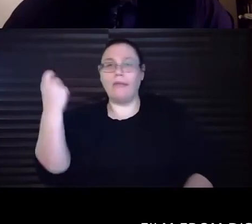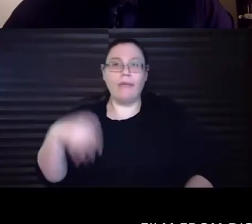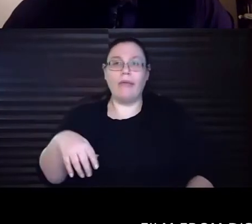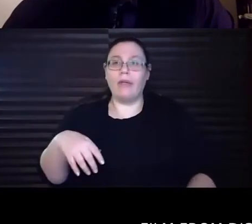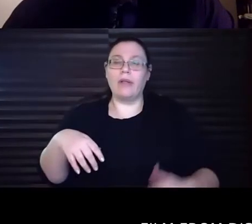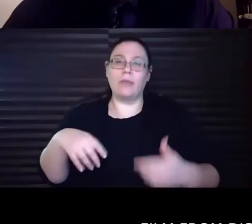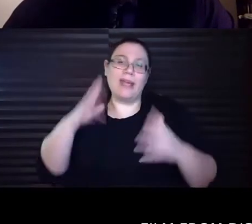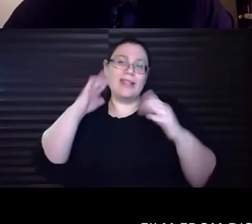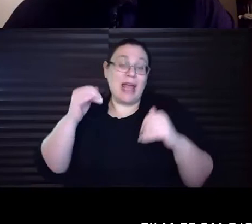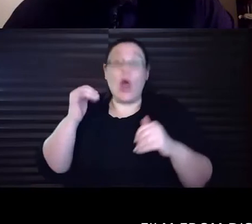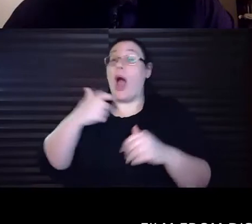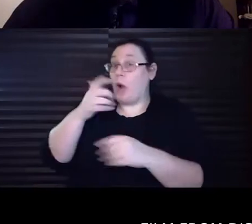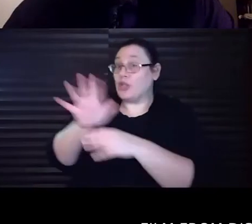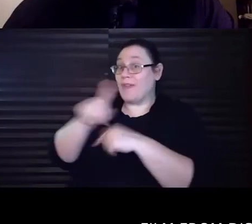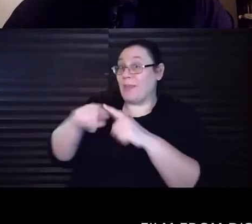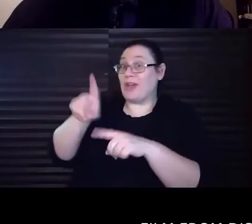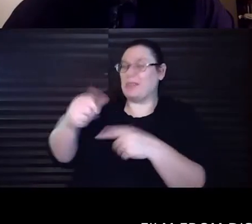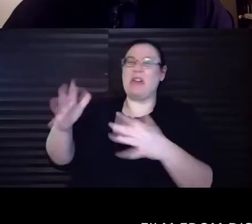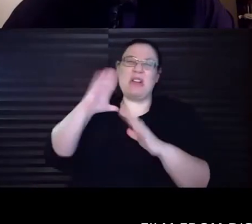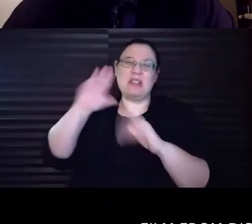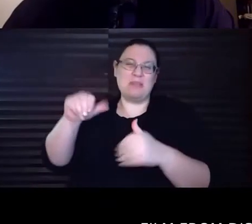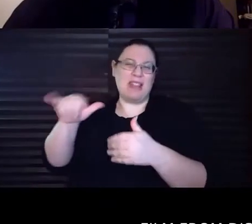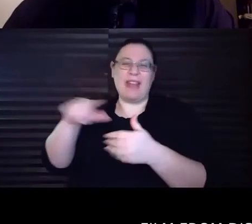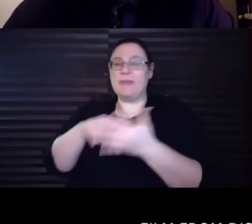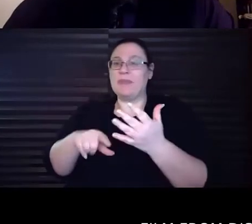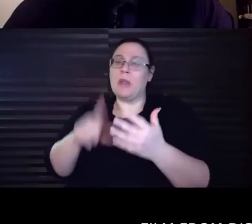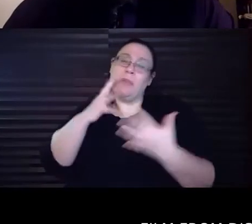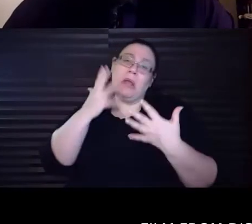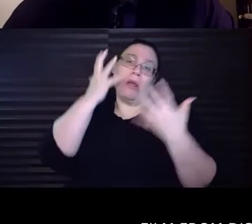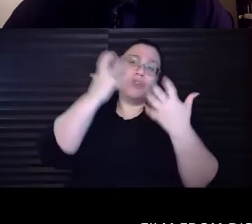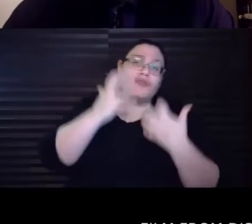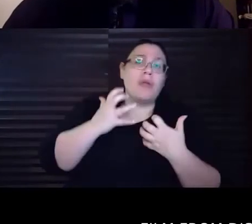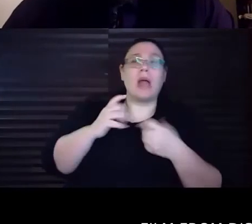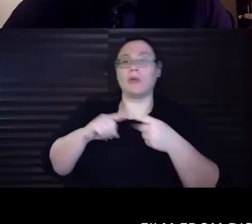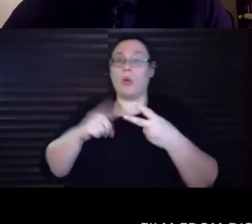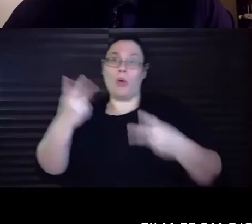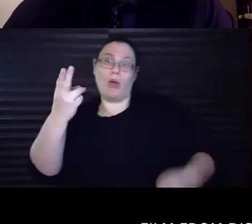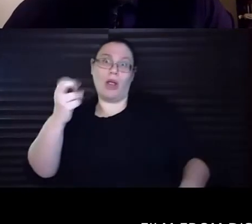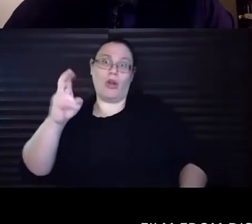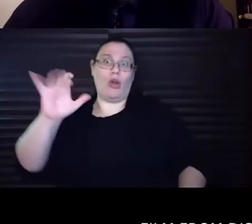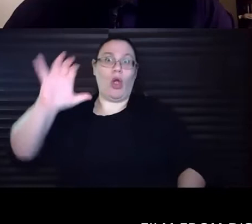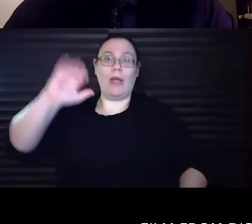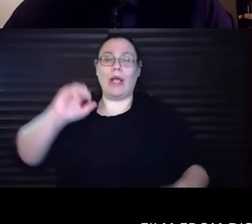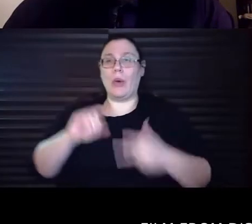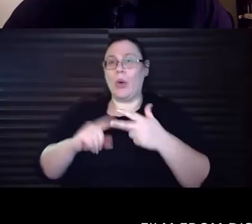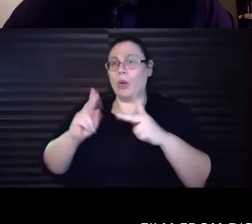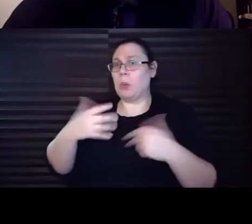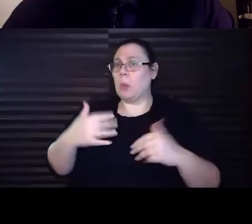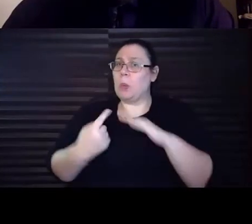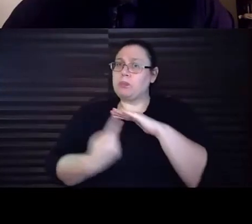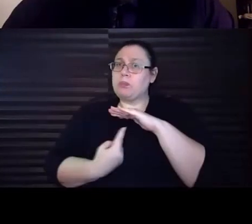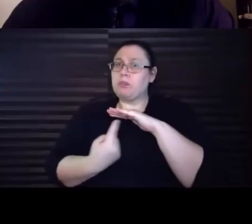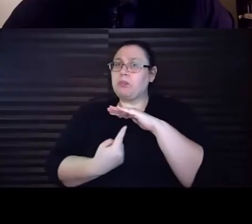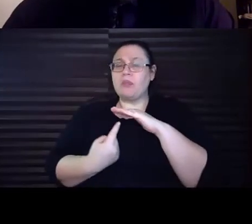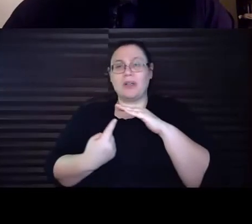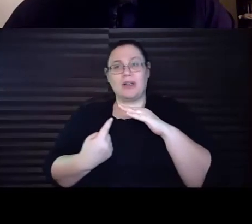film about disability, be it whether it's tragic or heroic or the person's isolated. I think it throws all